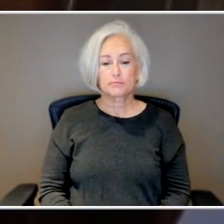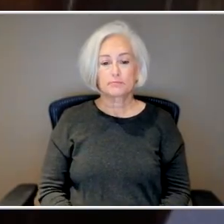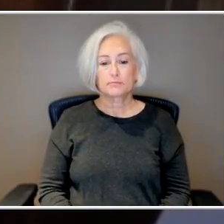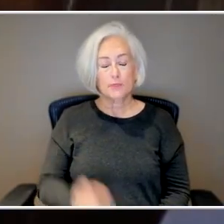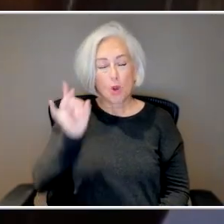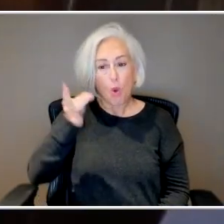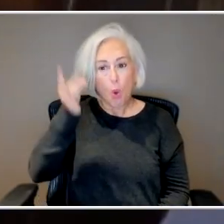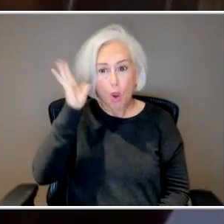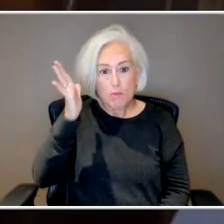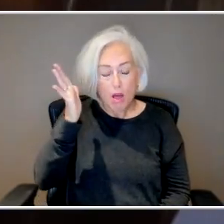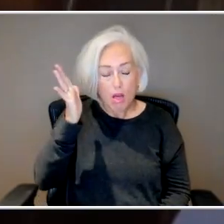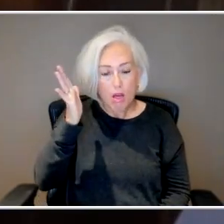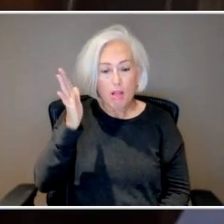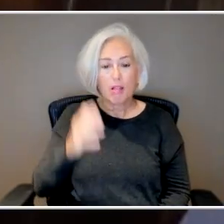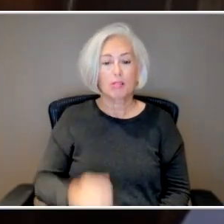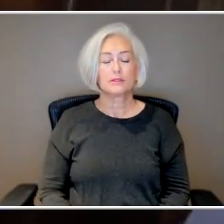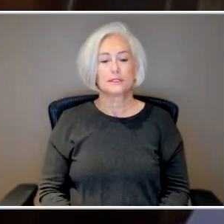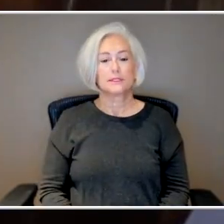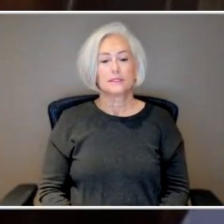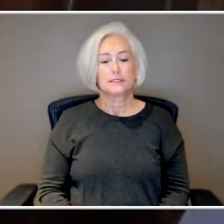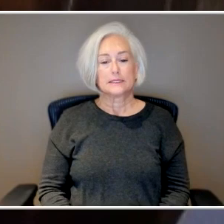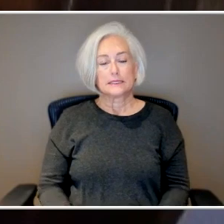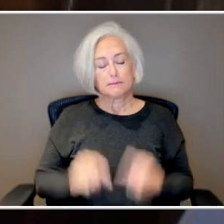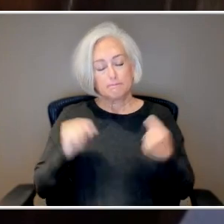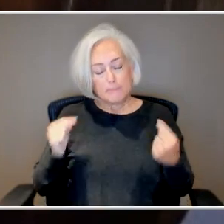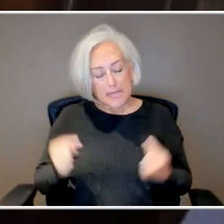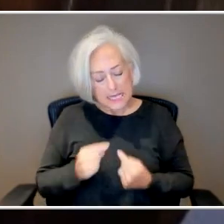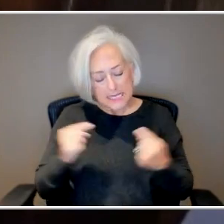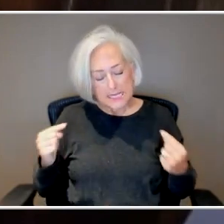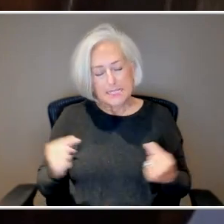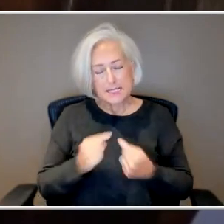Horrible. It was painful.